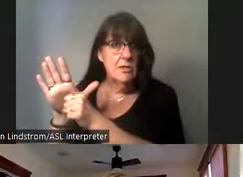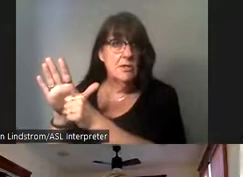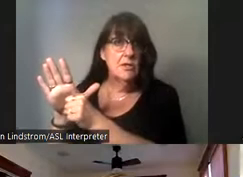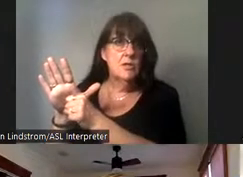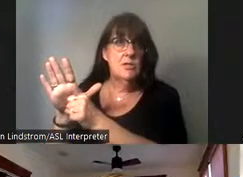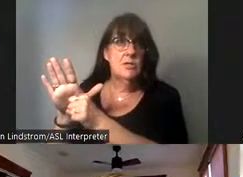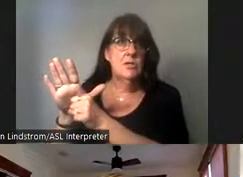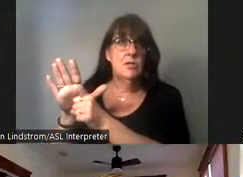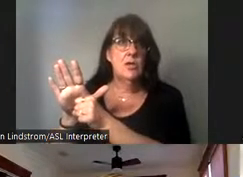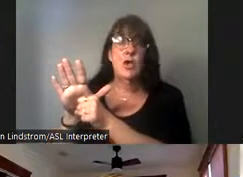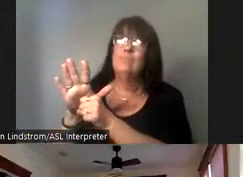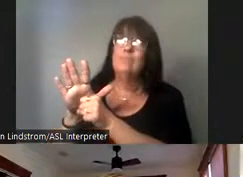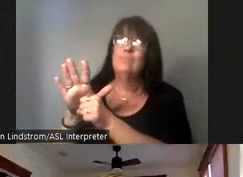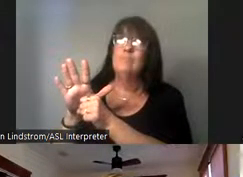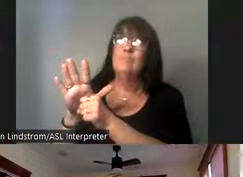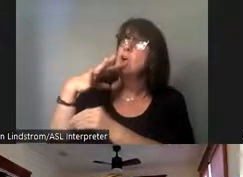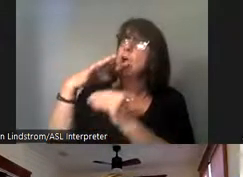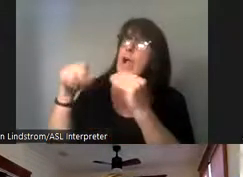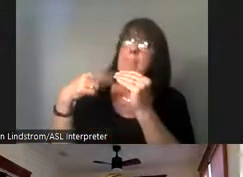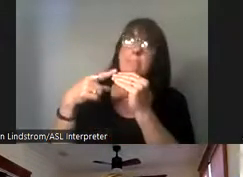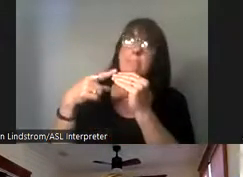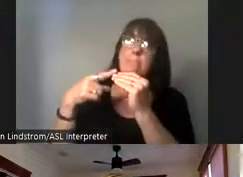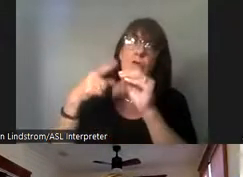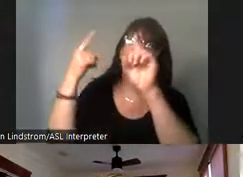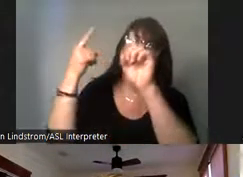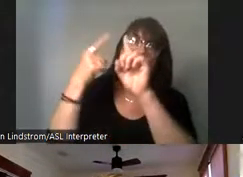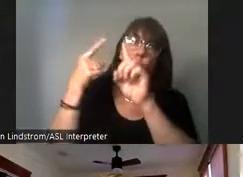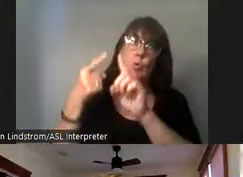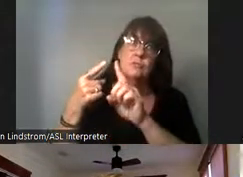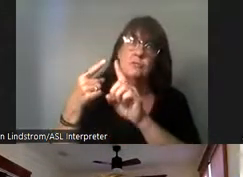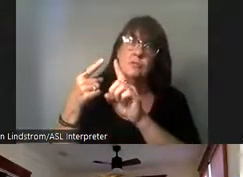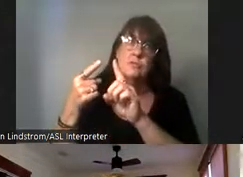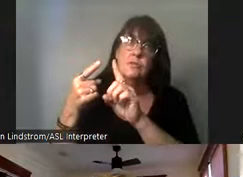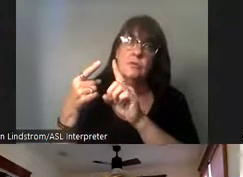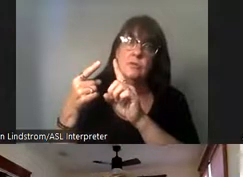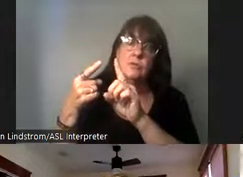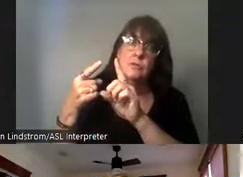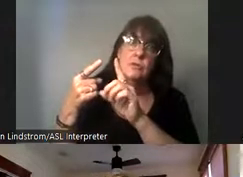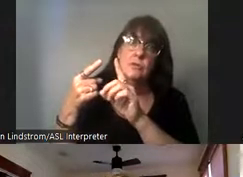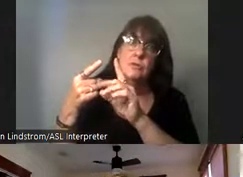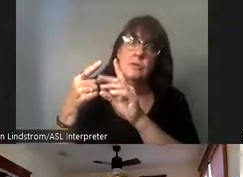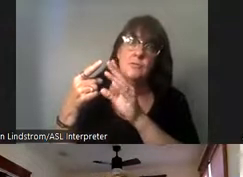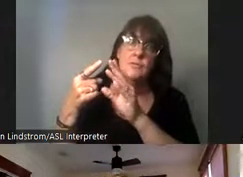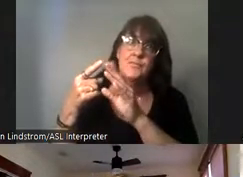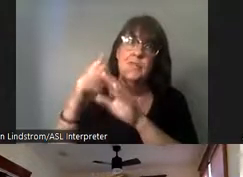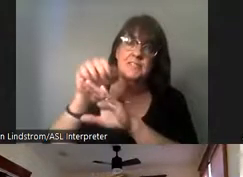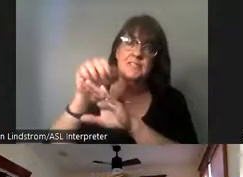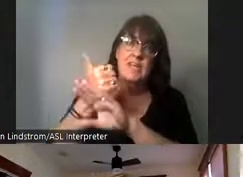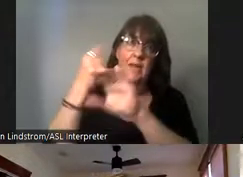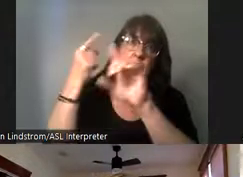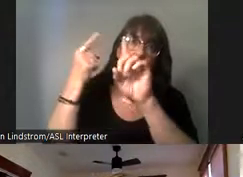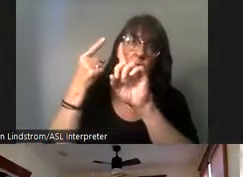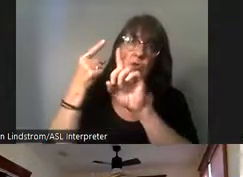because we do talk about the acquisition workforce, it's and I think, well, no.